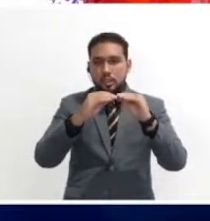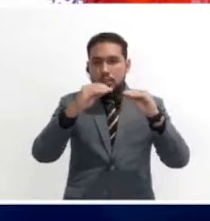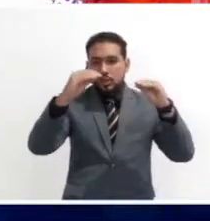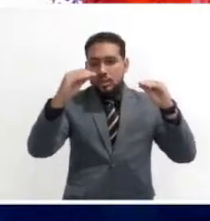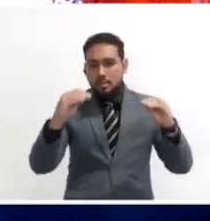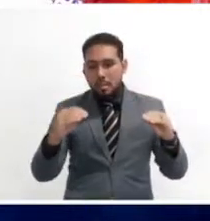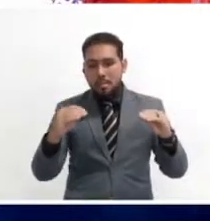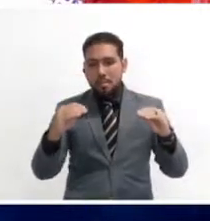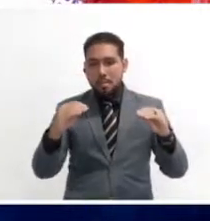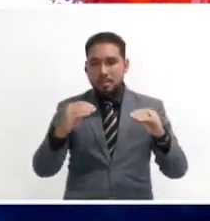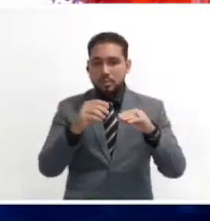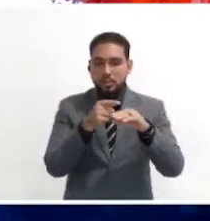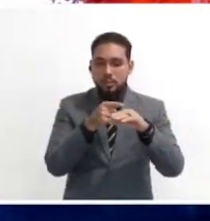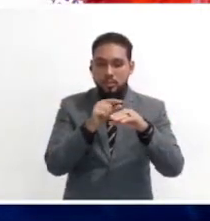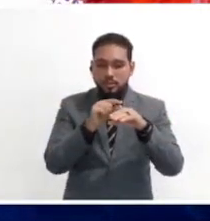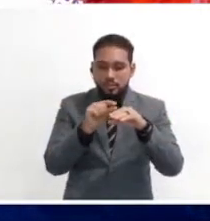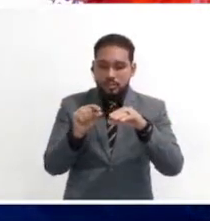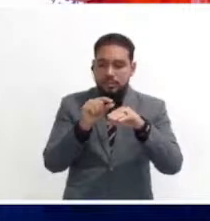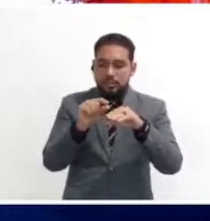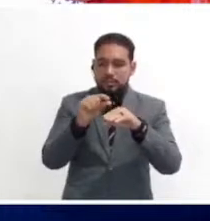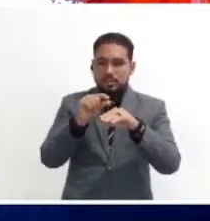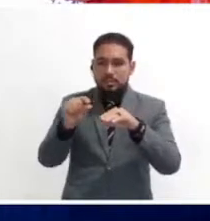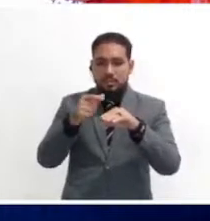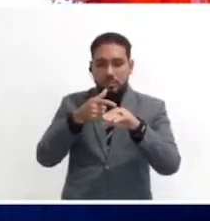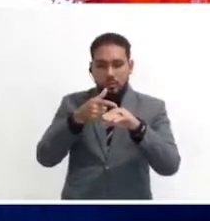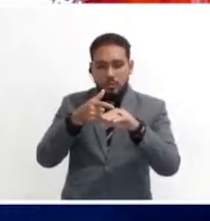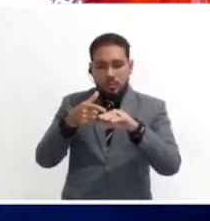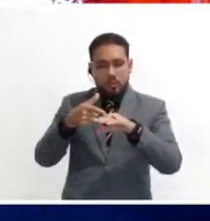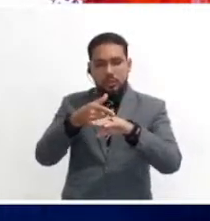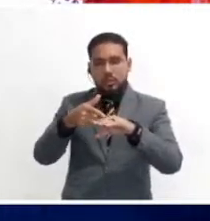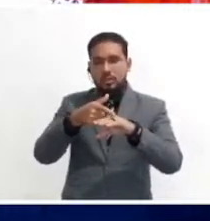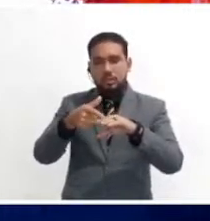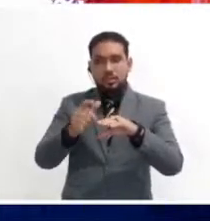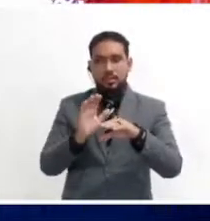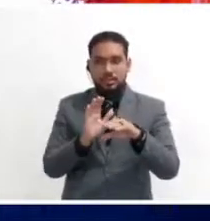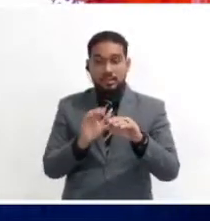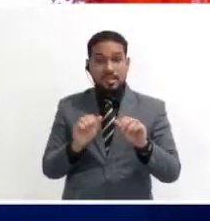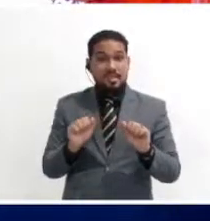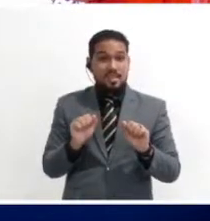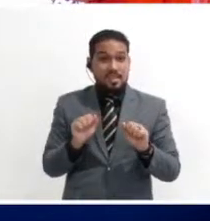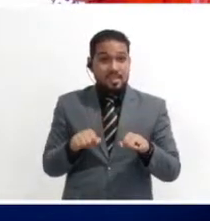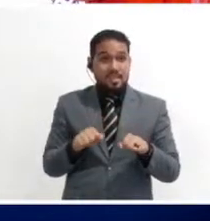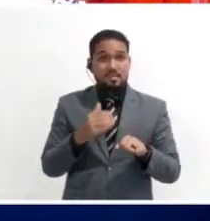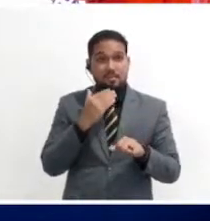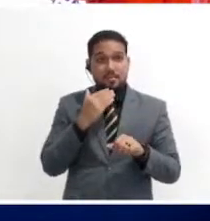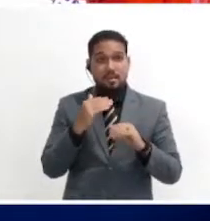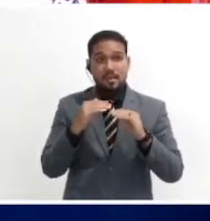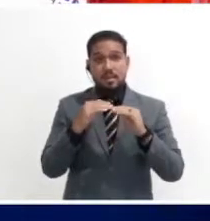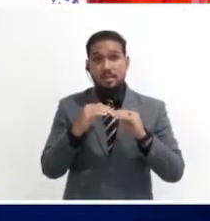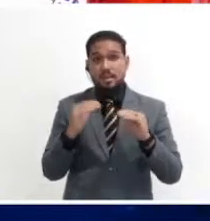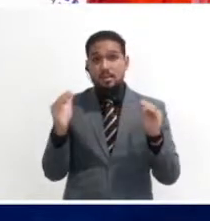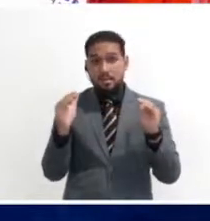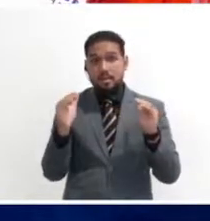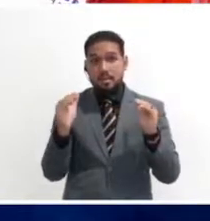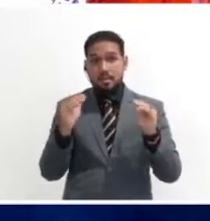And if we do that, we can do that at the wafer level, or we can do that